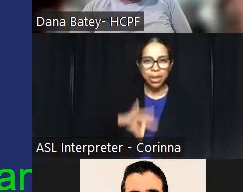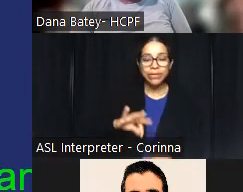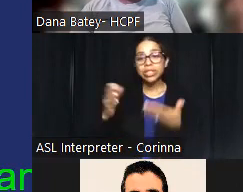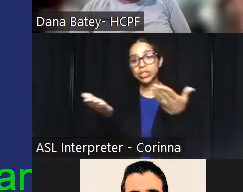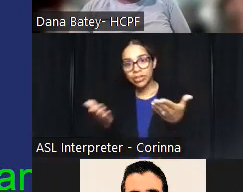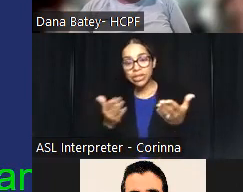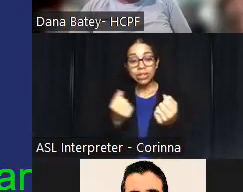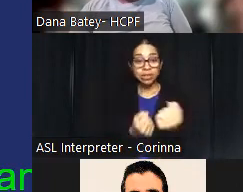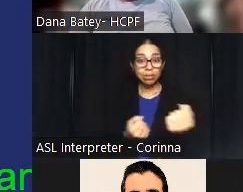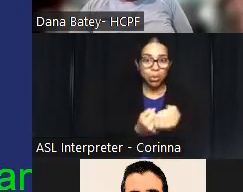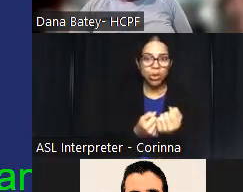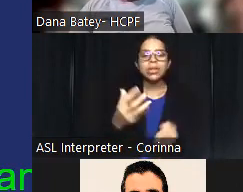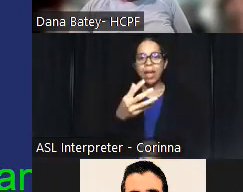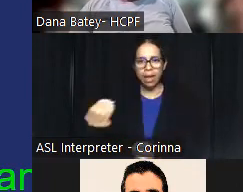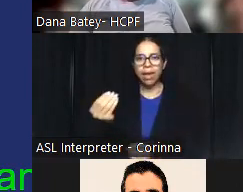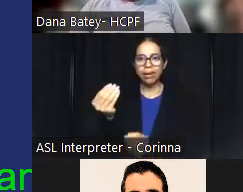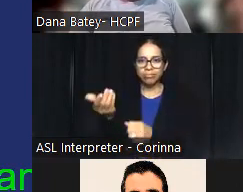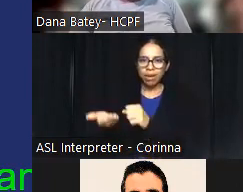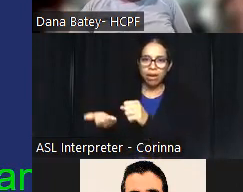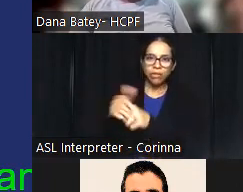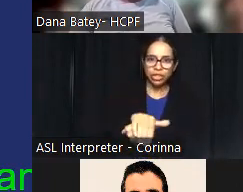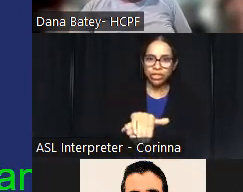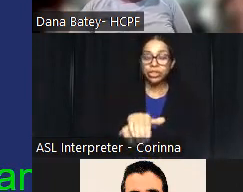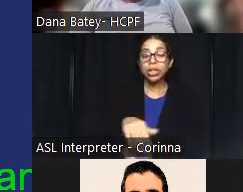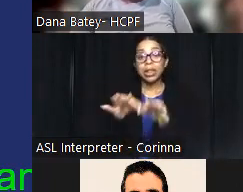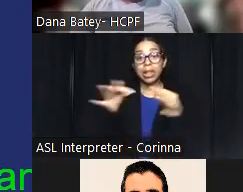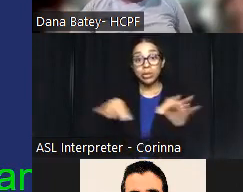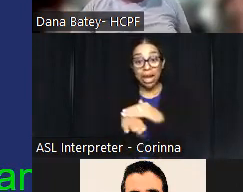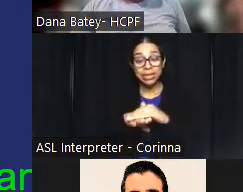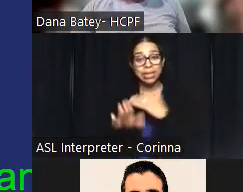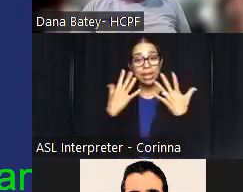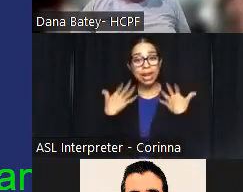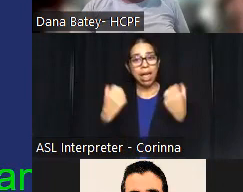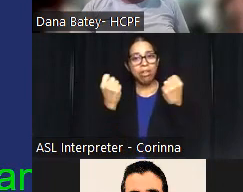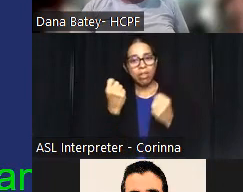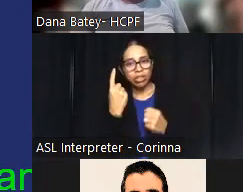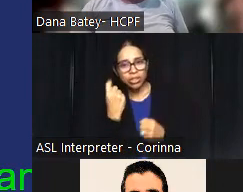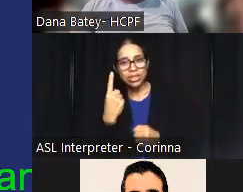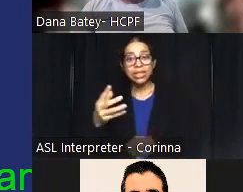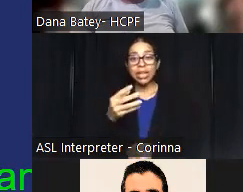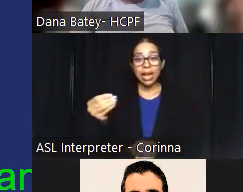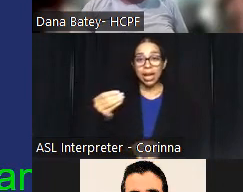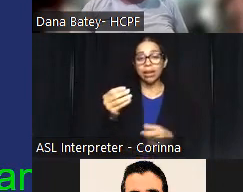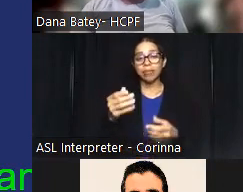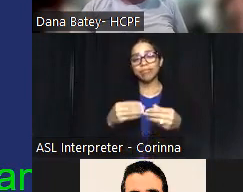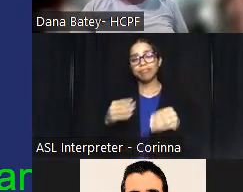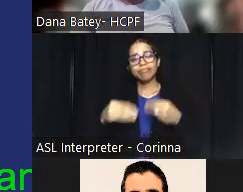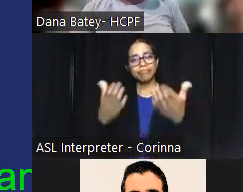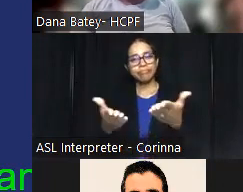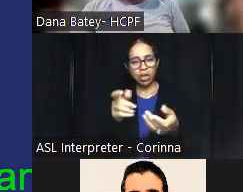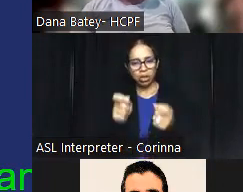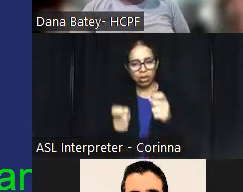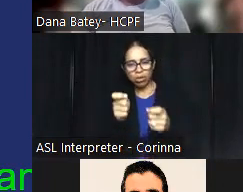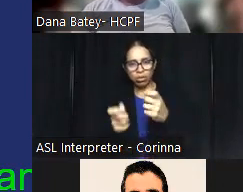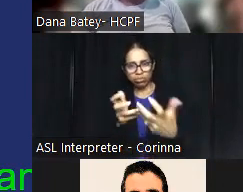and coverage. Language access and health literacy and the provision of culturally tailored services play an